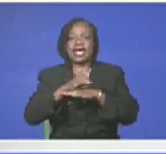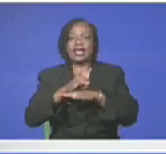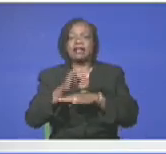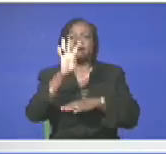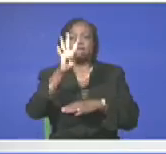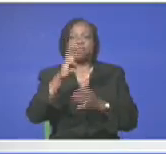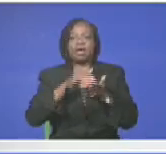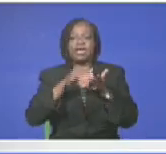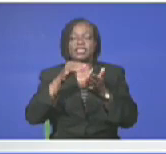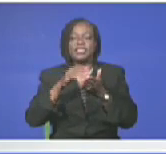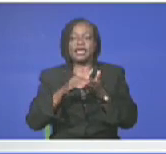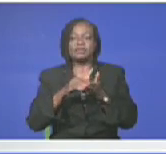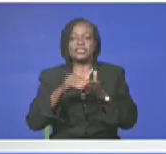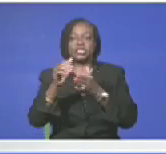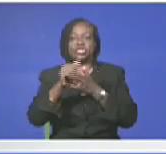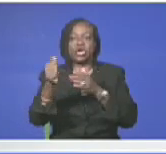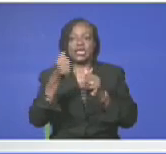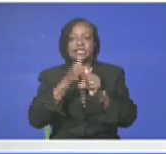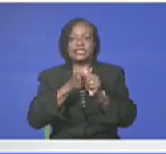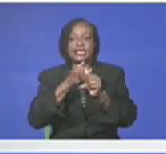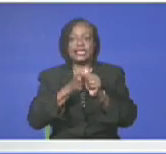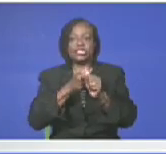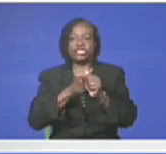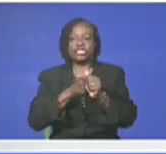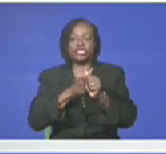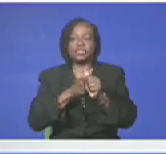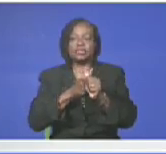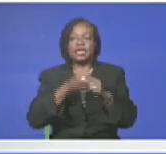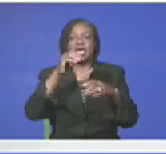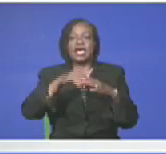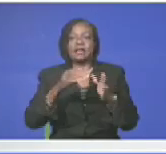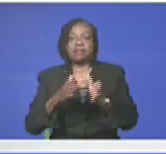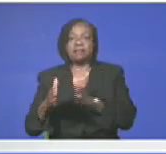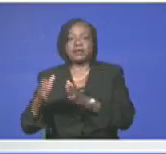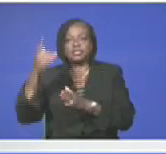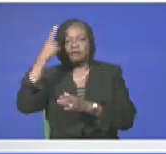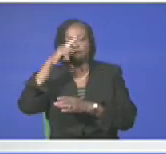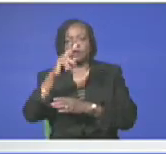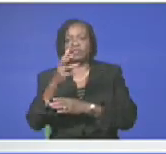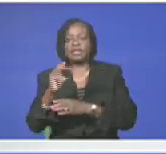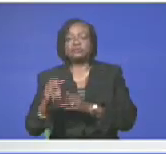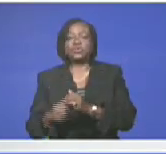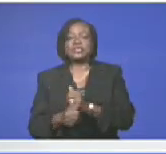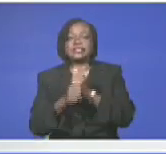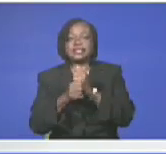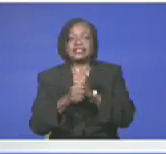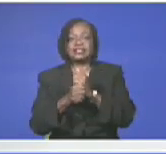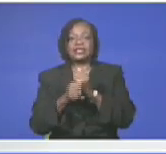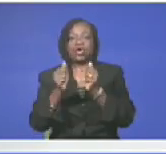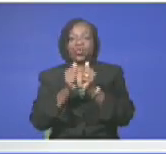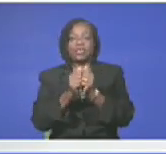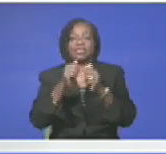$4,000 each, in preparations for them to help assist with their rebuilding.